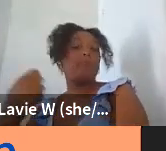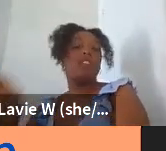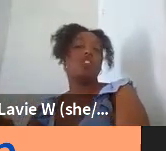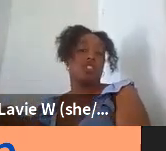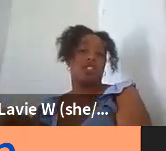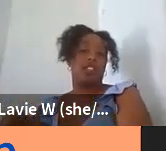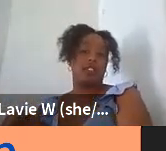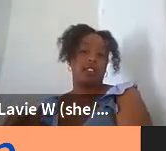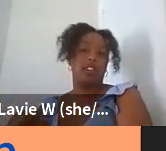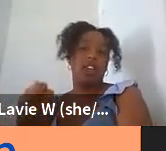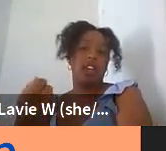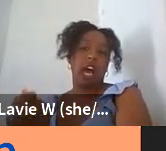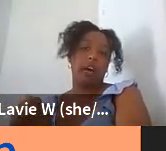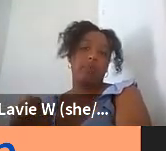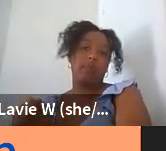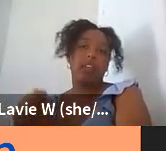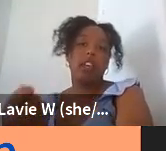that takes and diminishes even